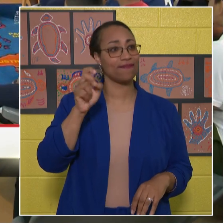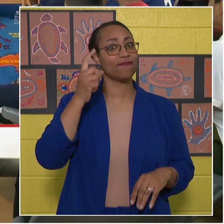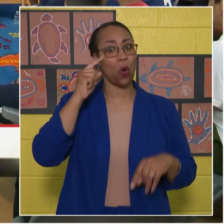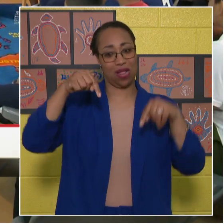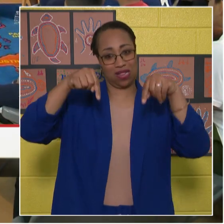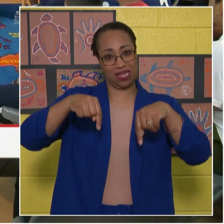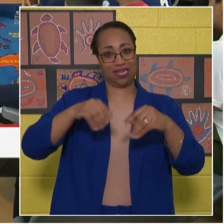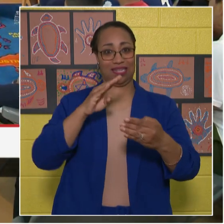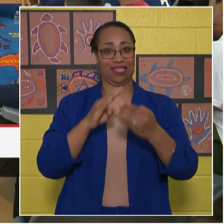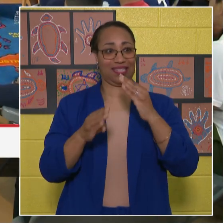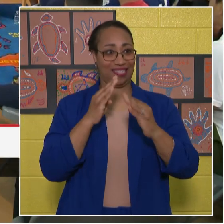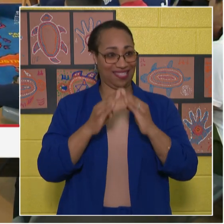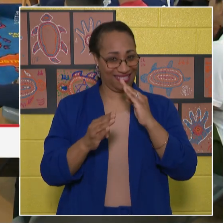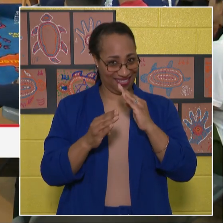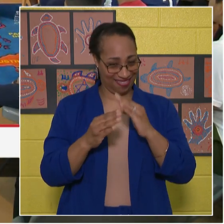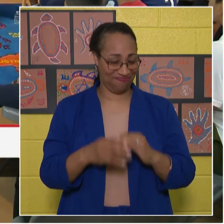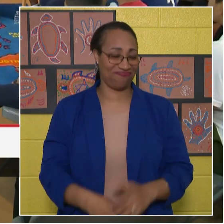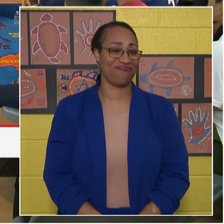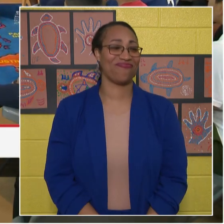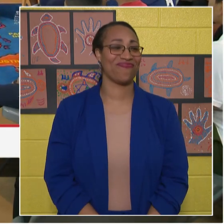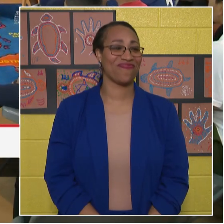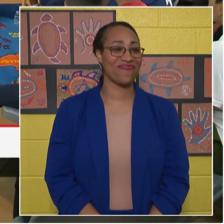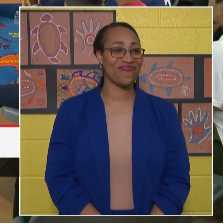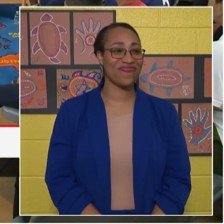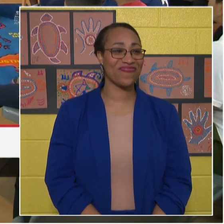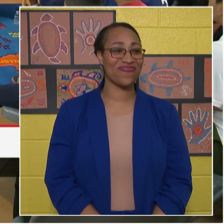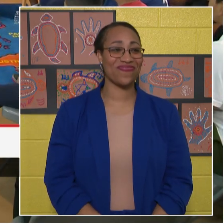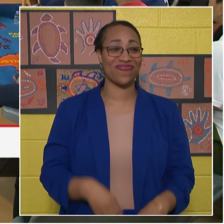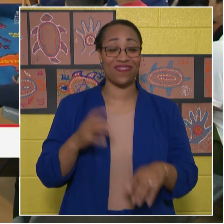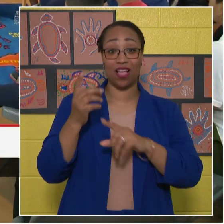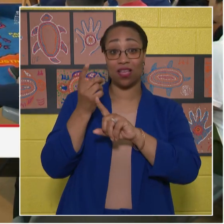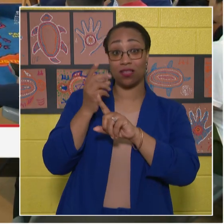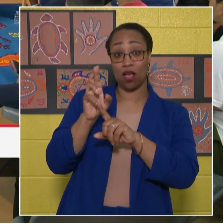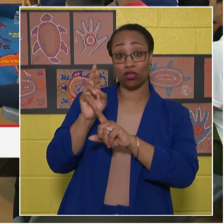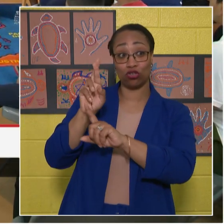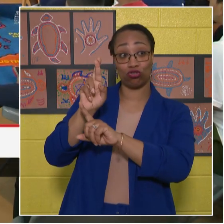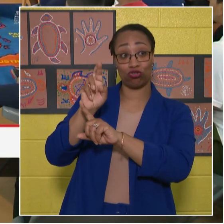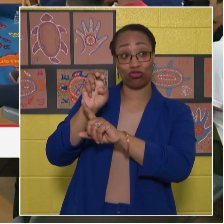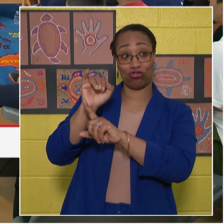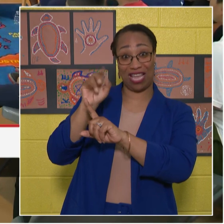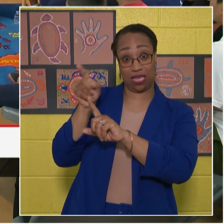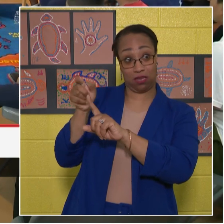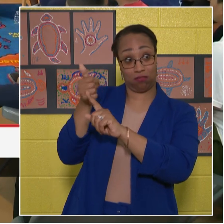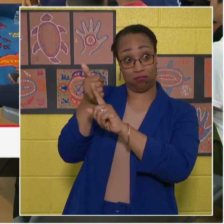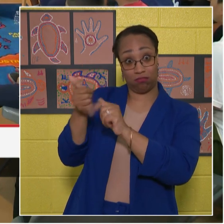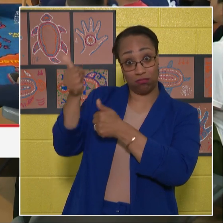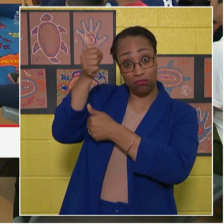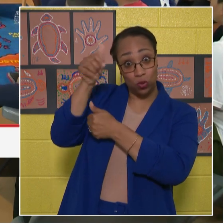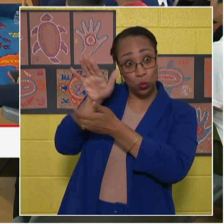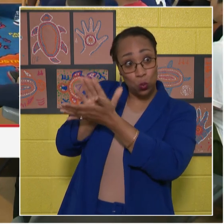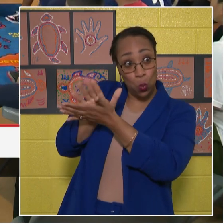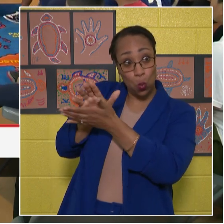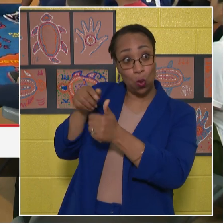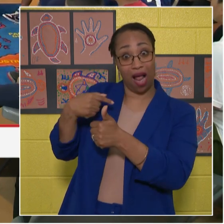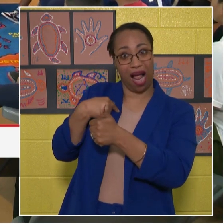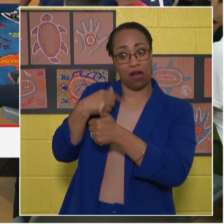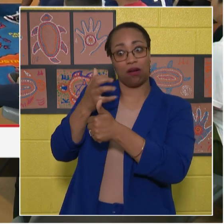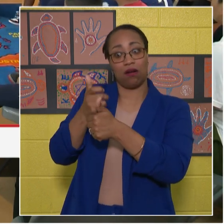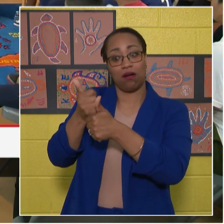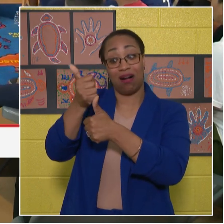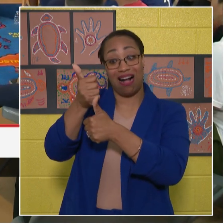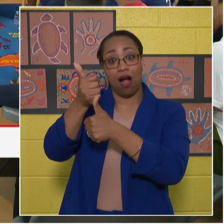Chancellor Farabee is the chief executive for D.C. Public Schools. I'm the chief executive for